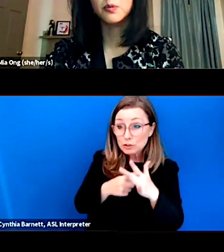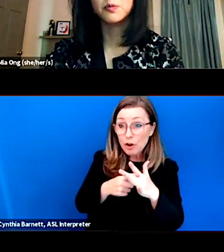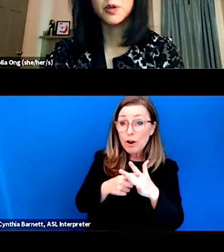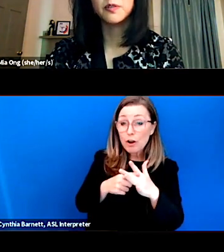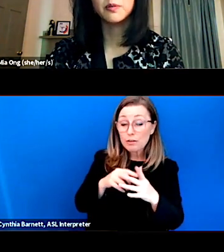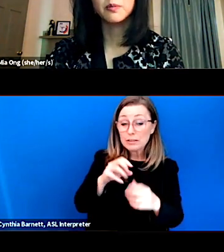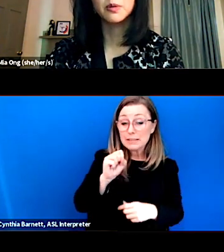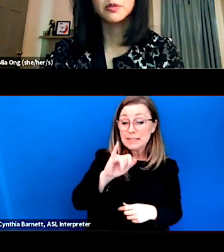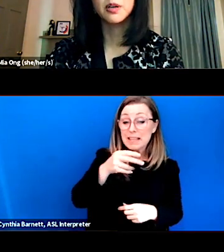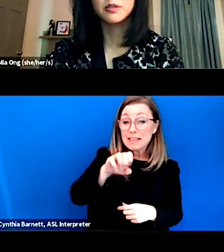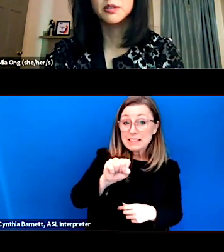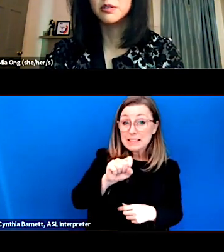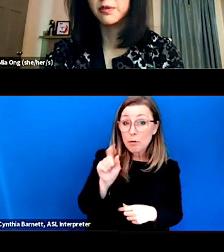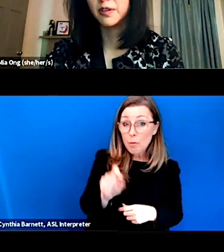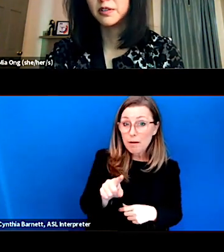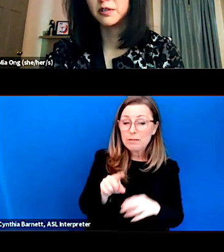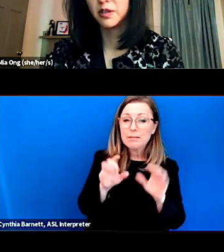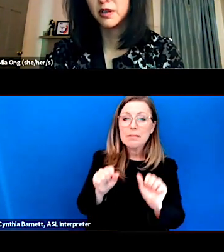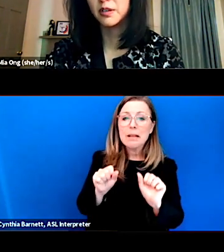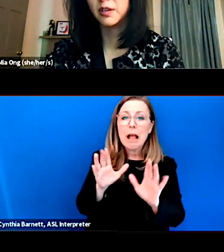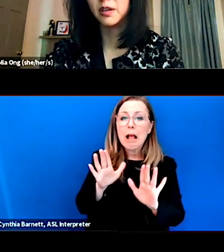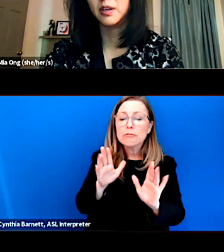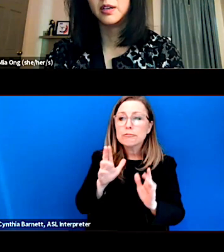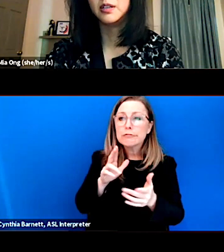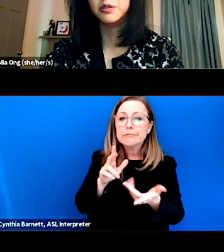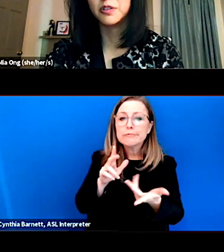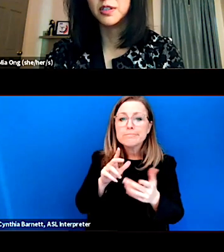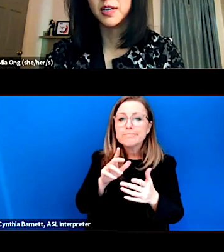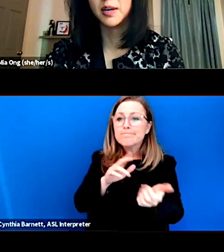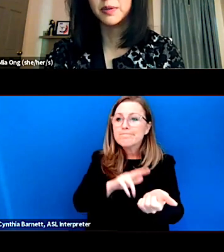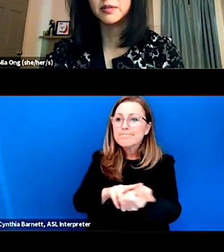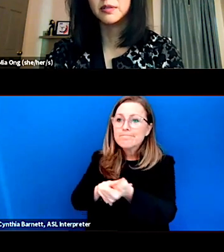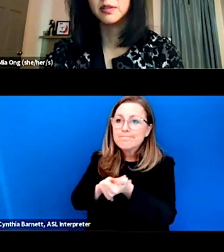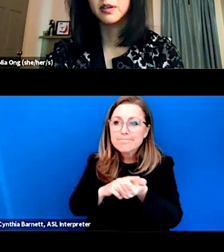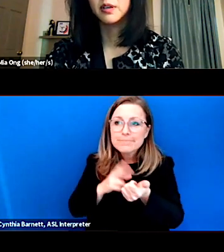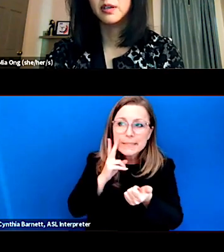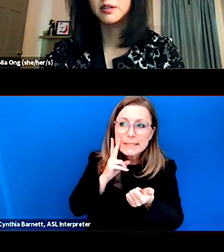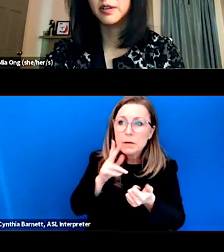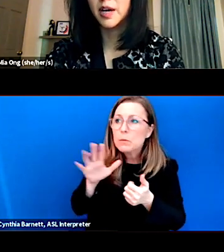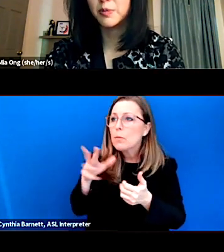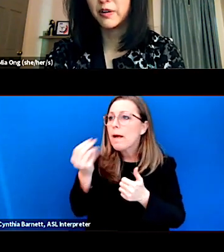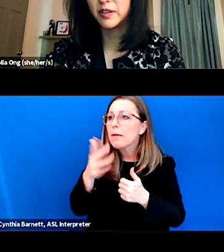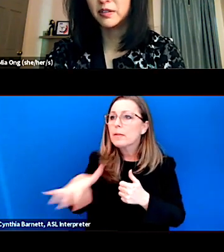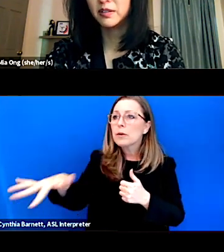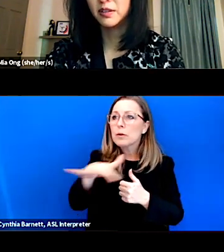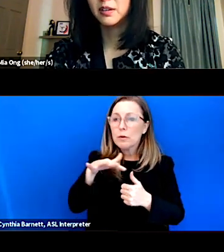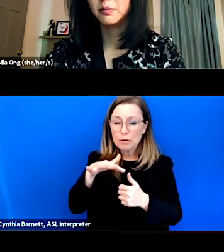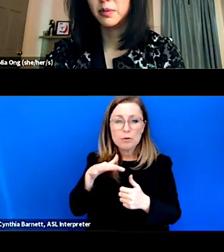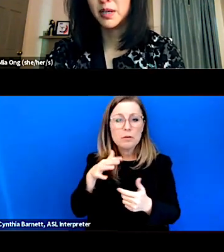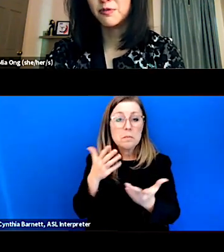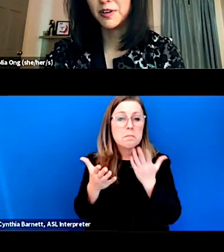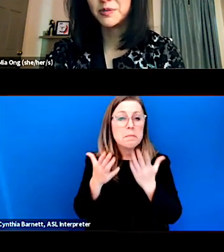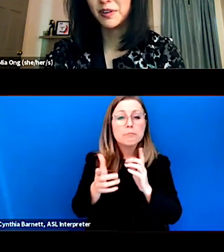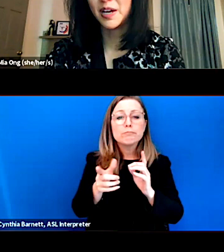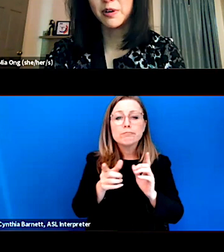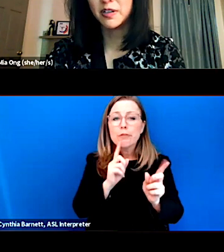think one of the most underused professionals on any university campus is the librarian.